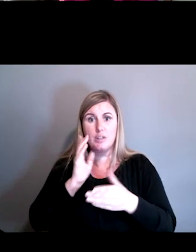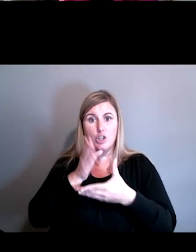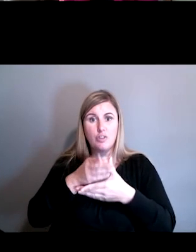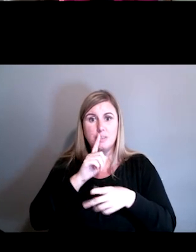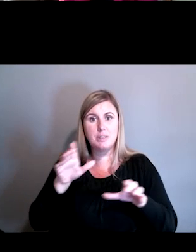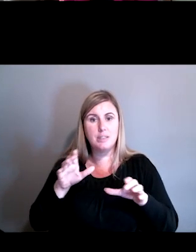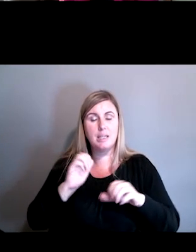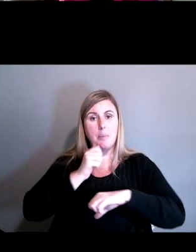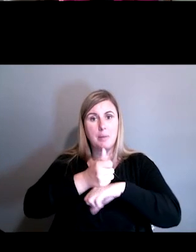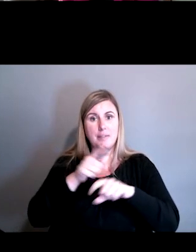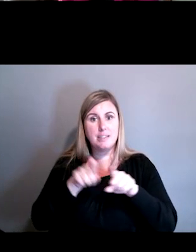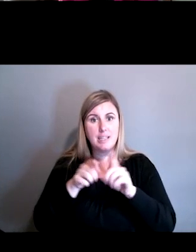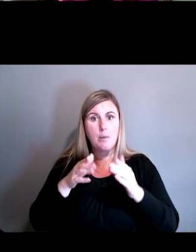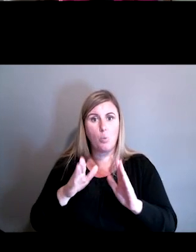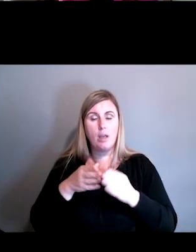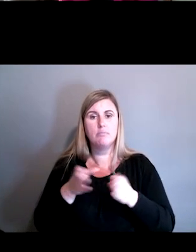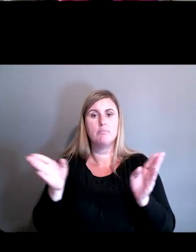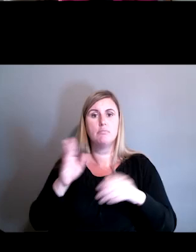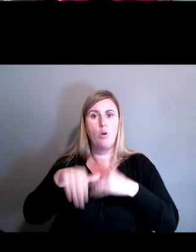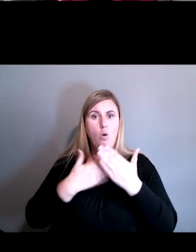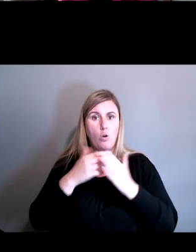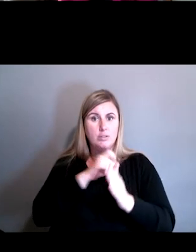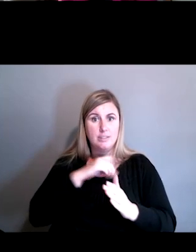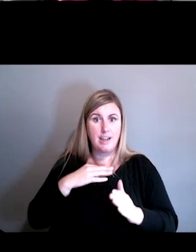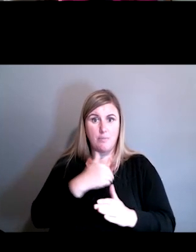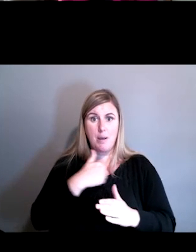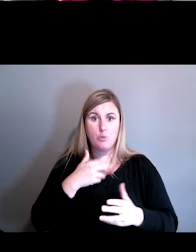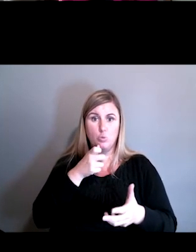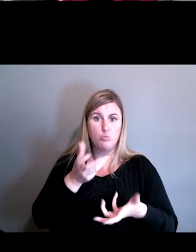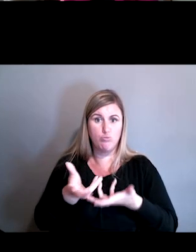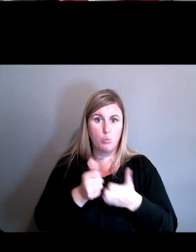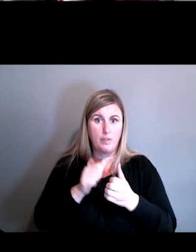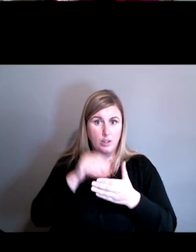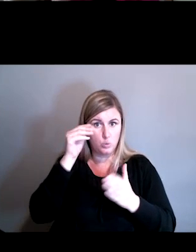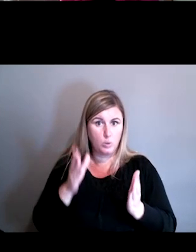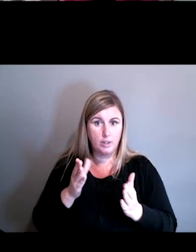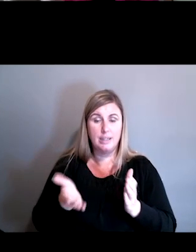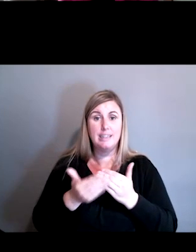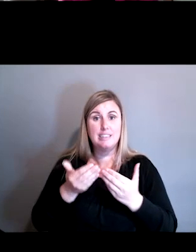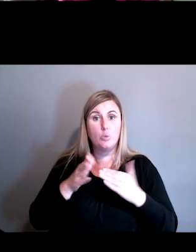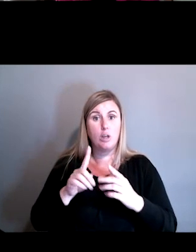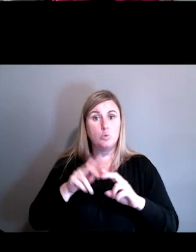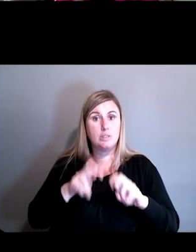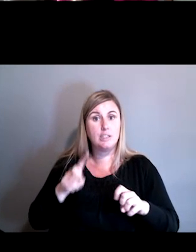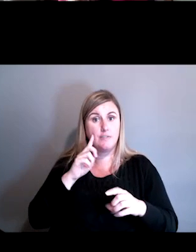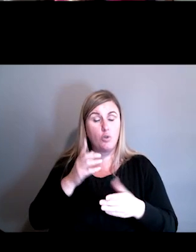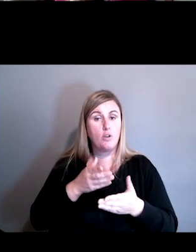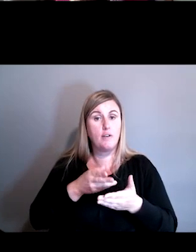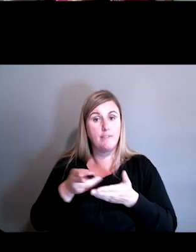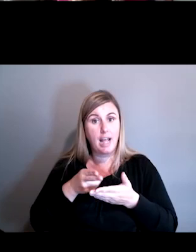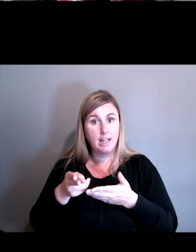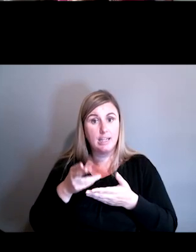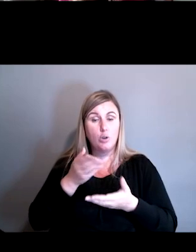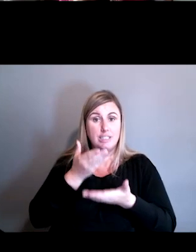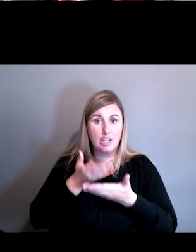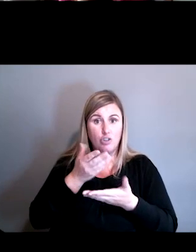who work with that student. An easy way to assess for fidelity or integrity is to use one of these checklists. You can find these checklists on